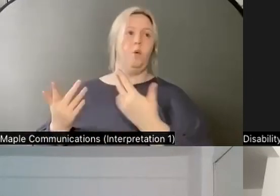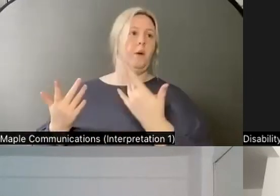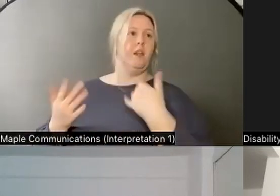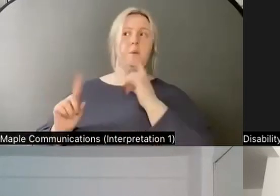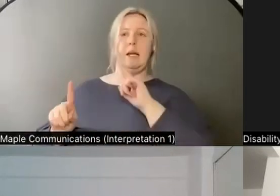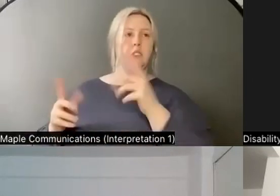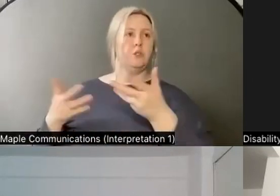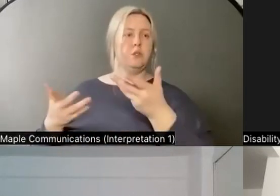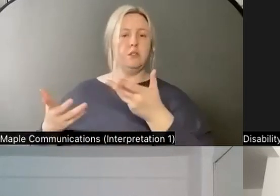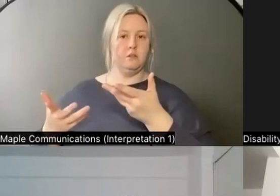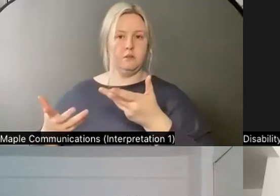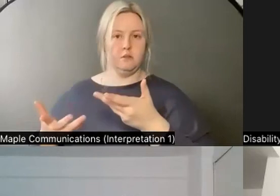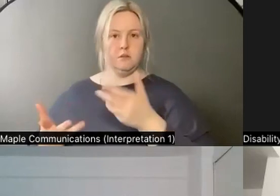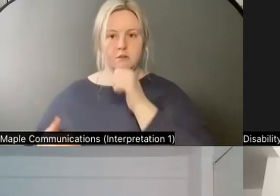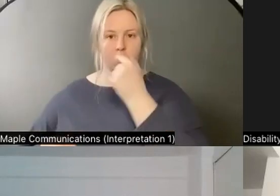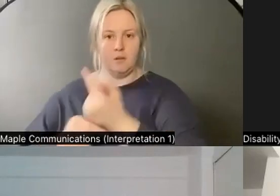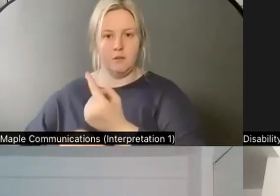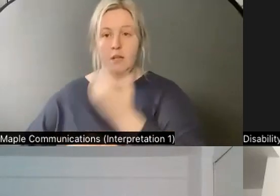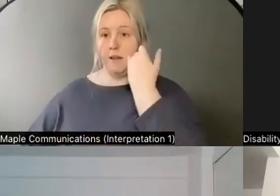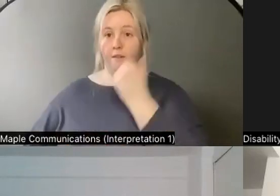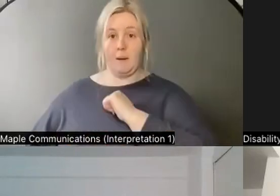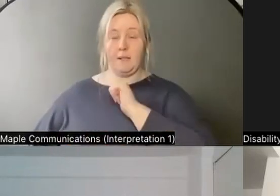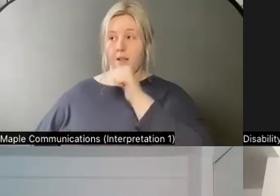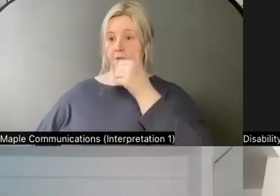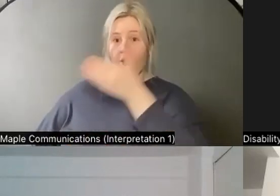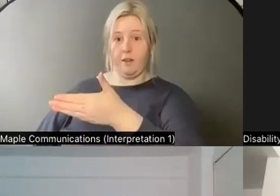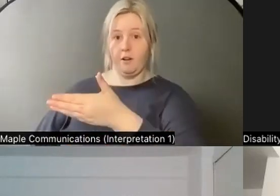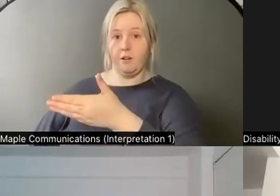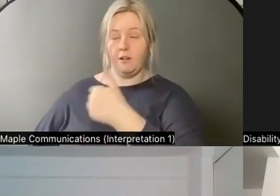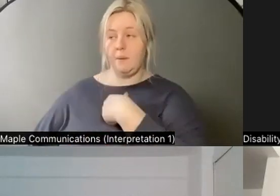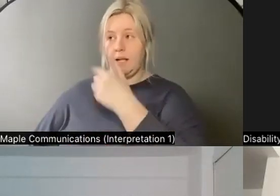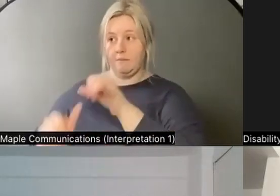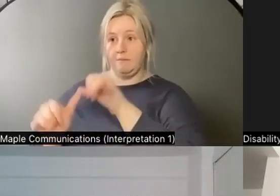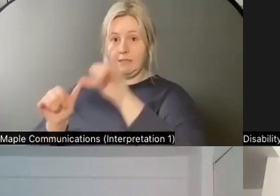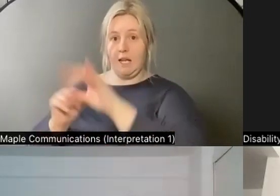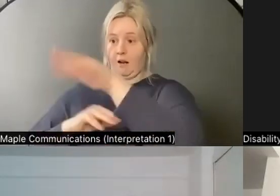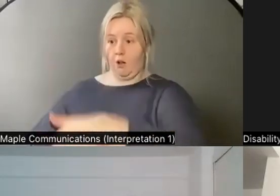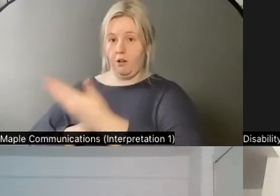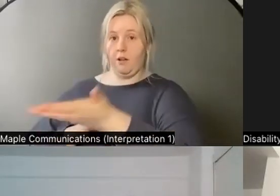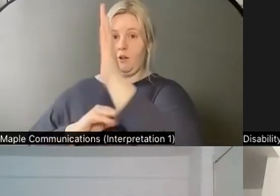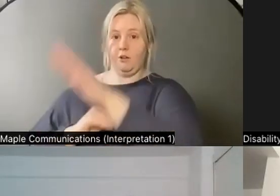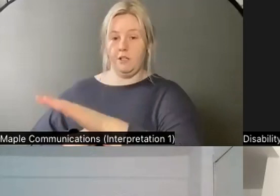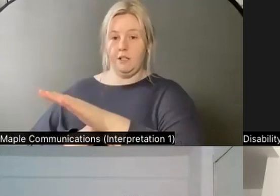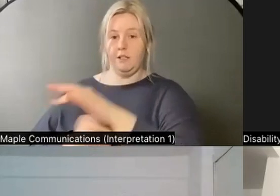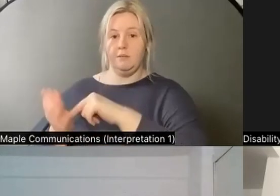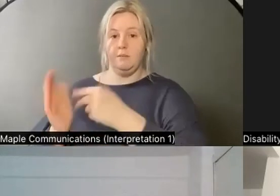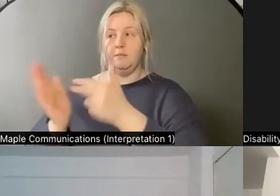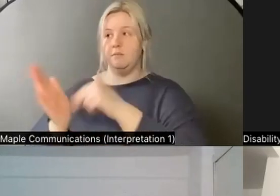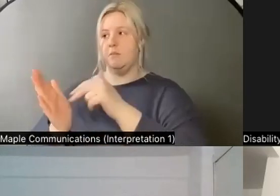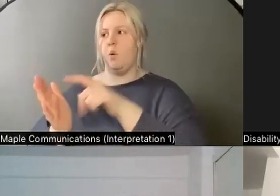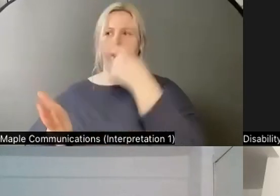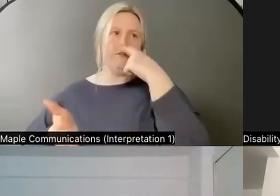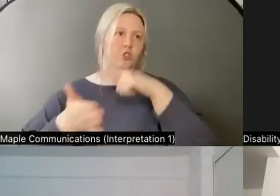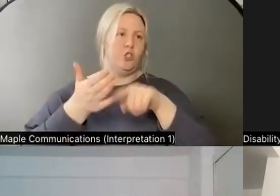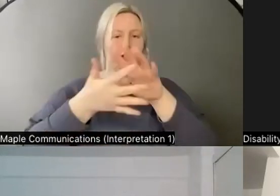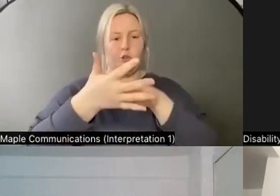intervention. And had I not been there, because I was sleeping there at night, the nurses might have said, oh, I need to check the chart or whatever,